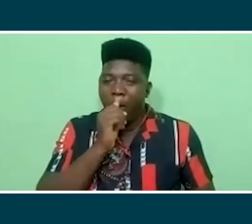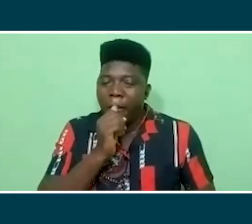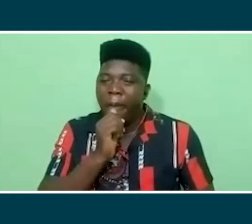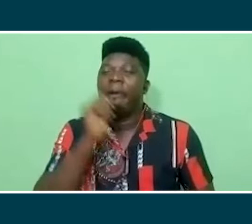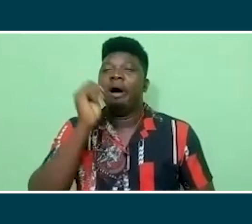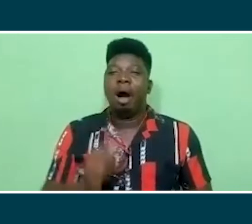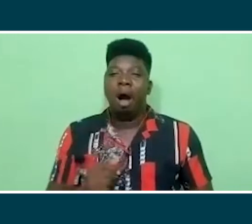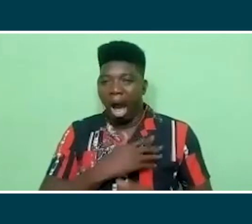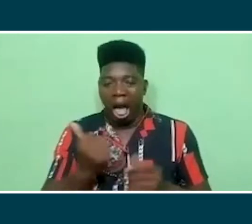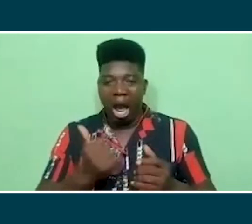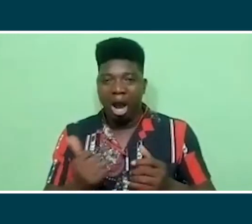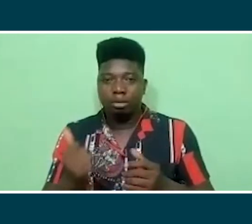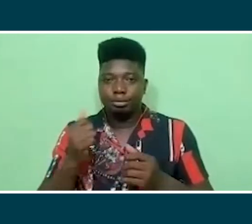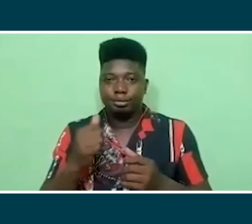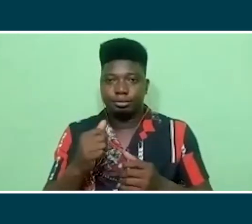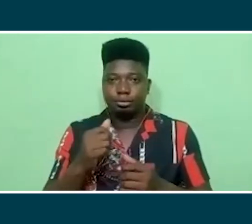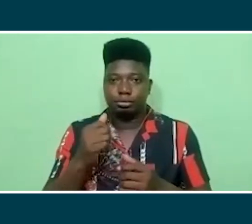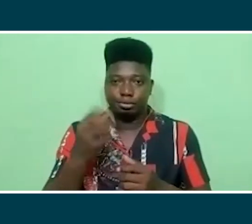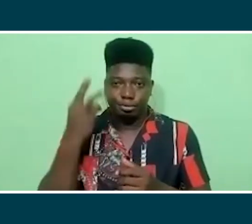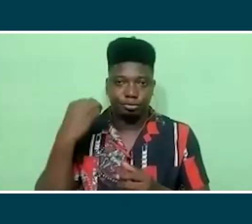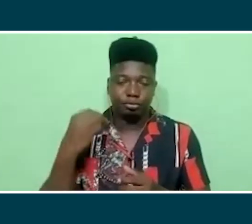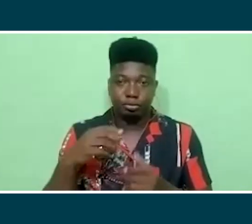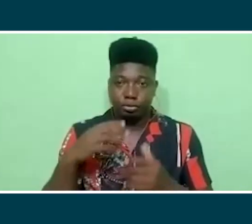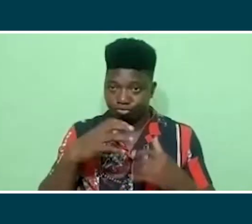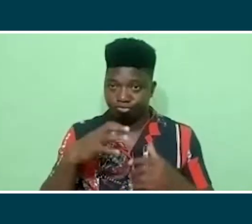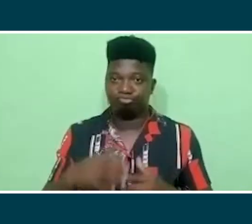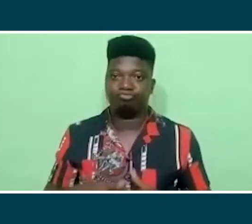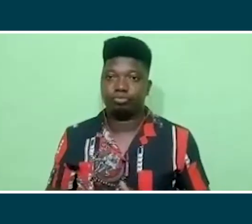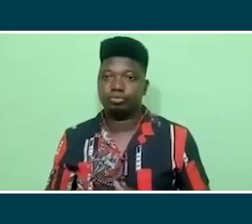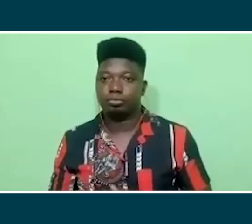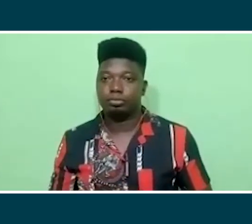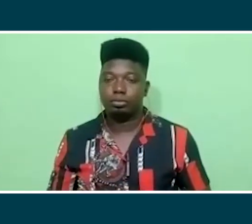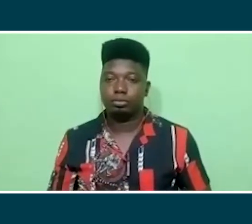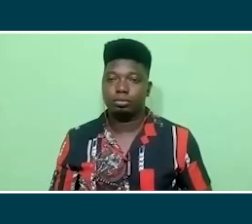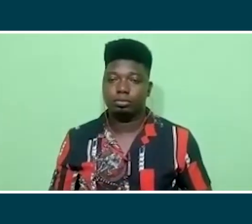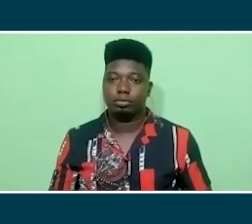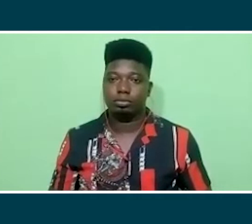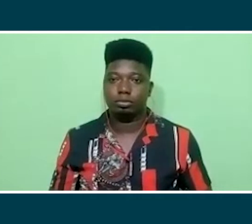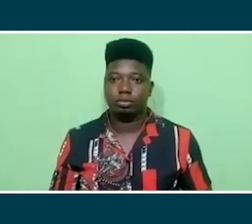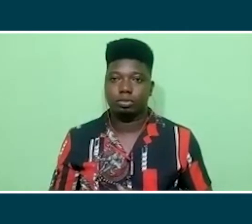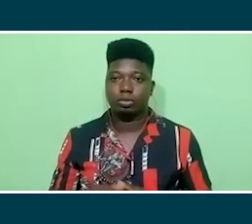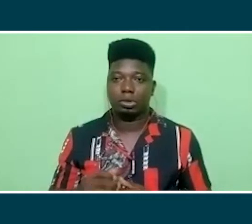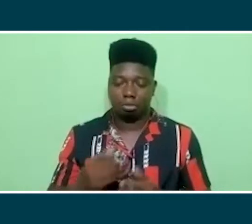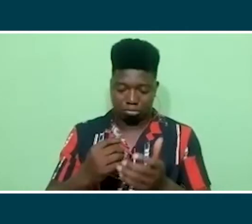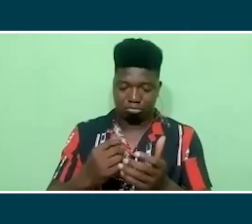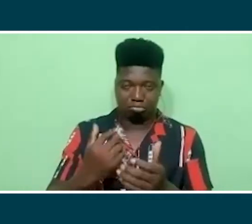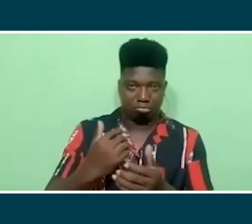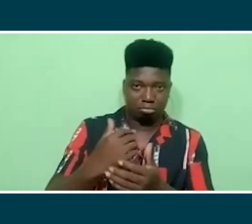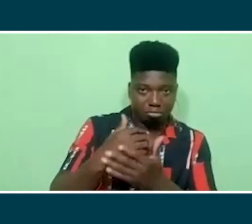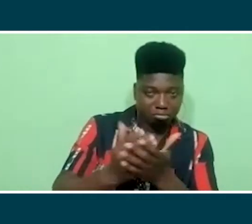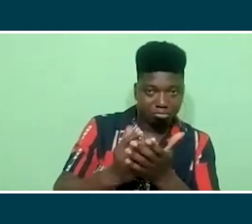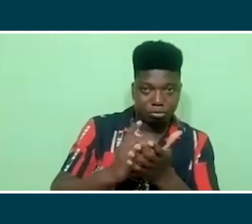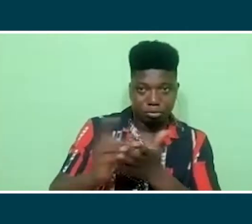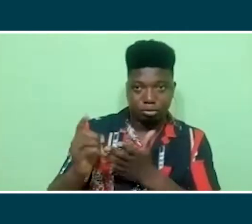There was a heat wave in Seattle recently, as you know, Lindsay. A couple weeks ago, a friend and I went to Magnuson Beach